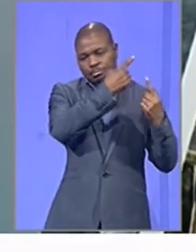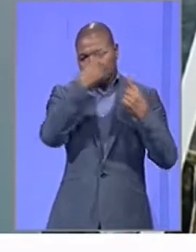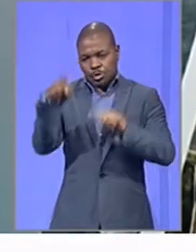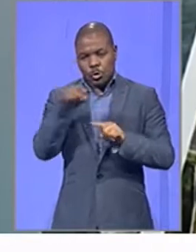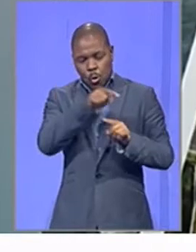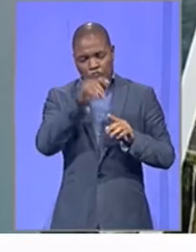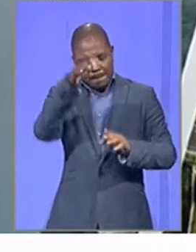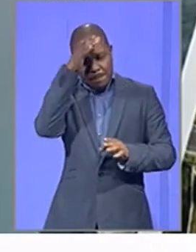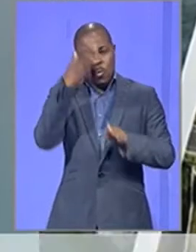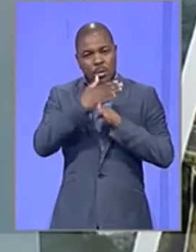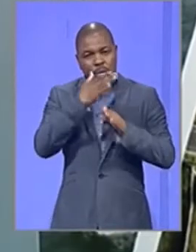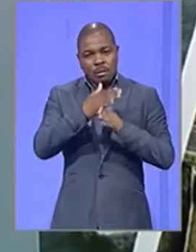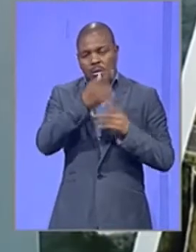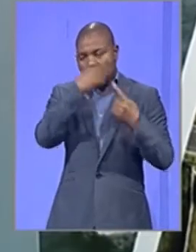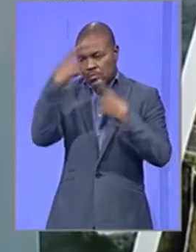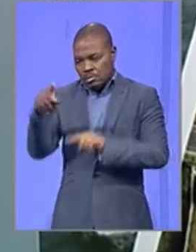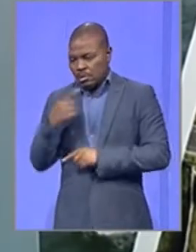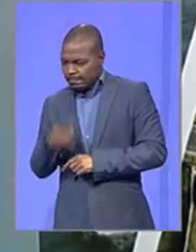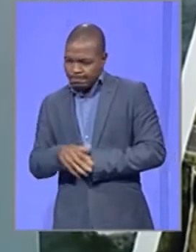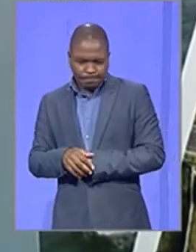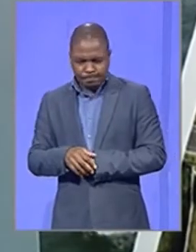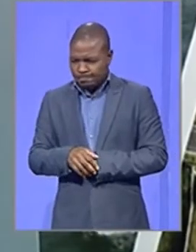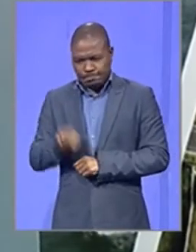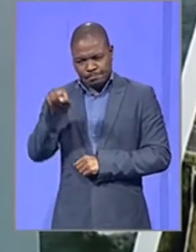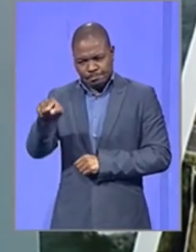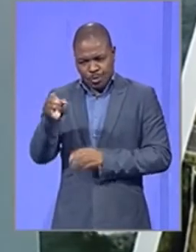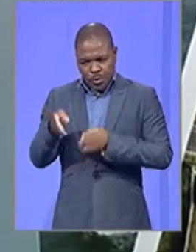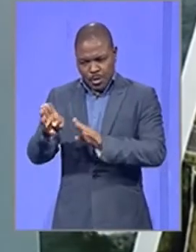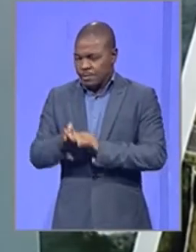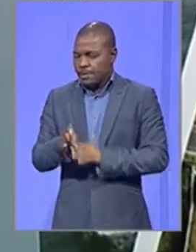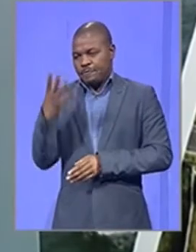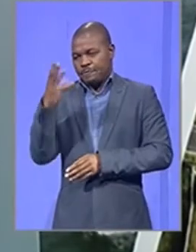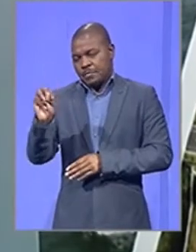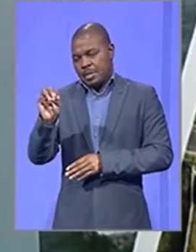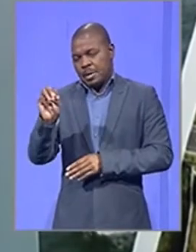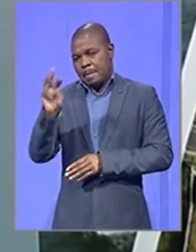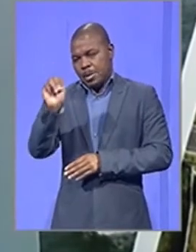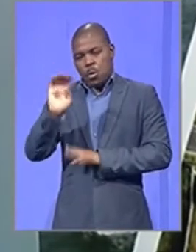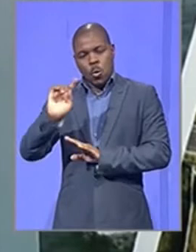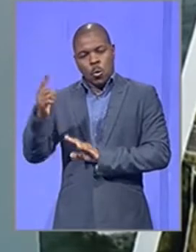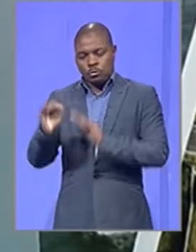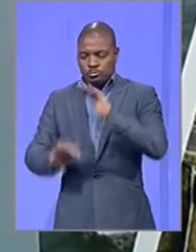this job, to say, no, we're not going to spend this, we'll spend 50 million. And we'll